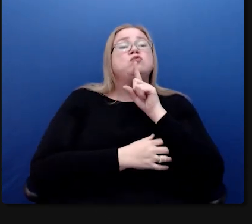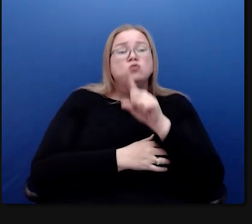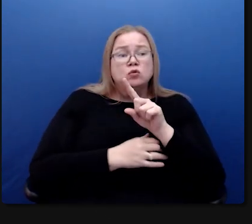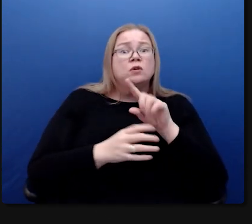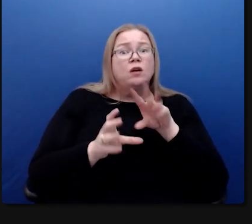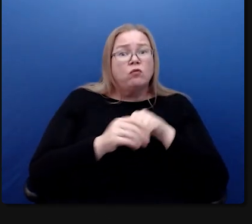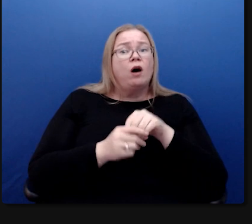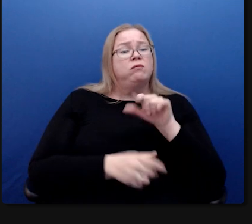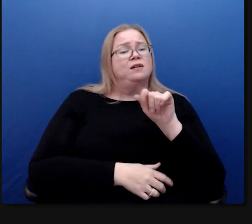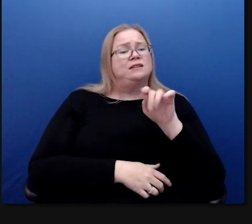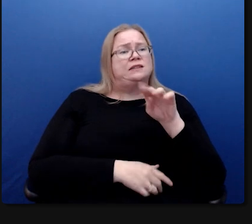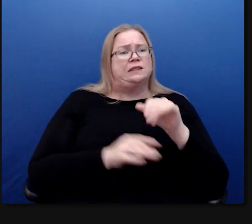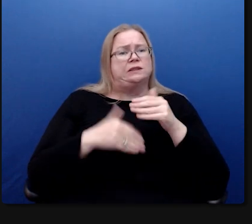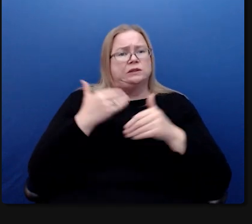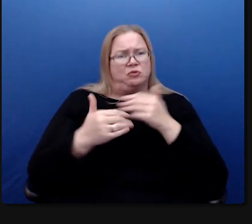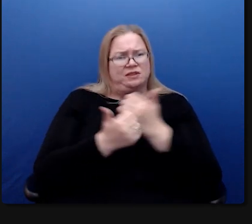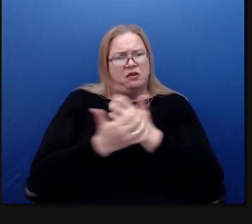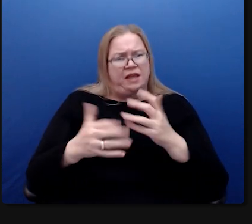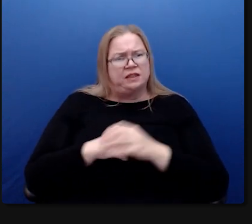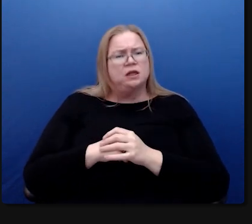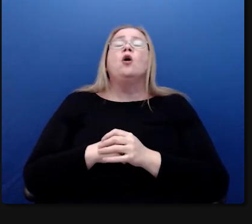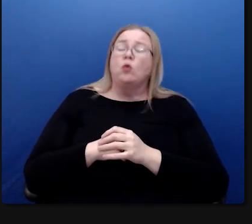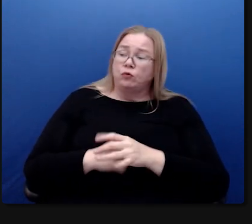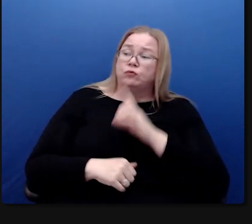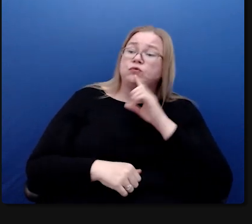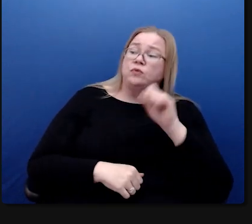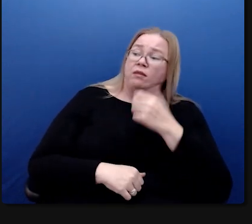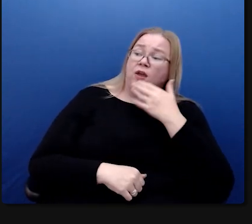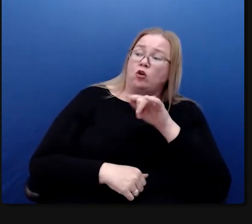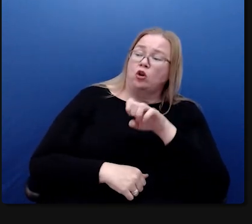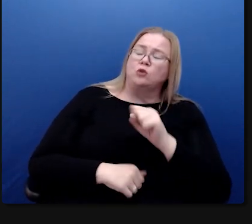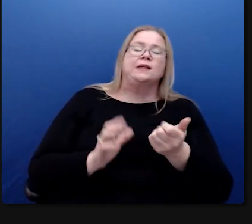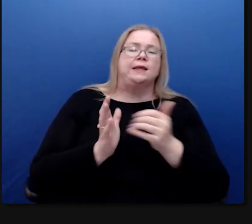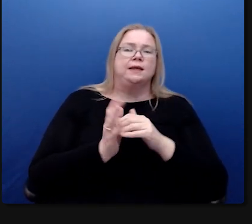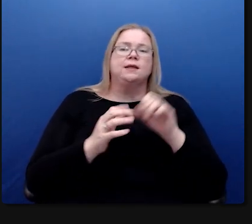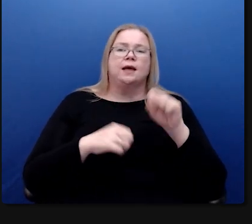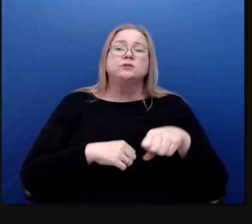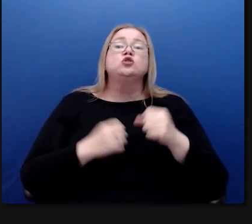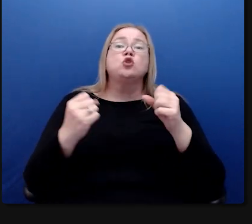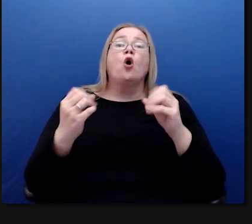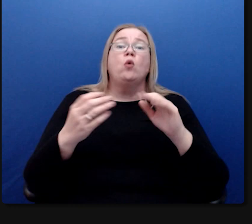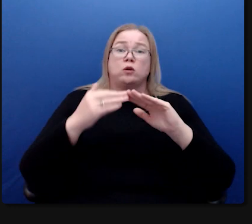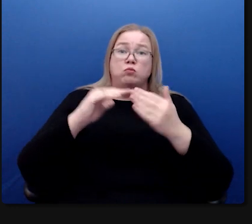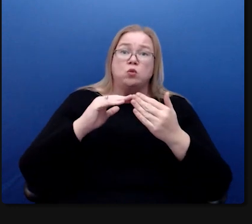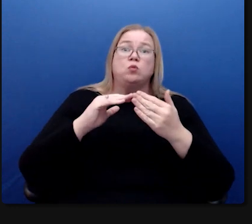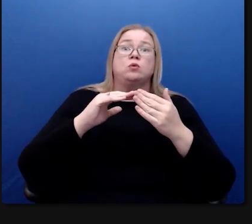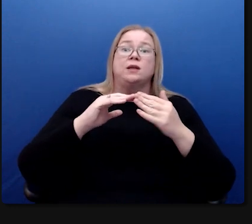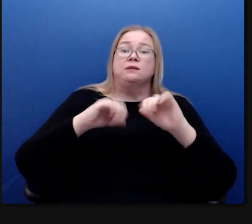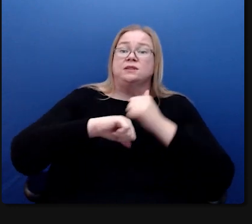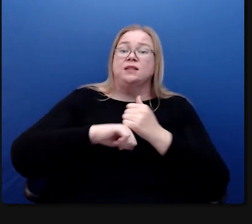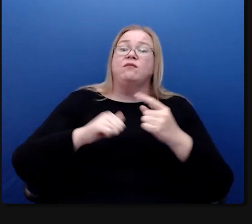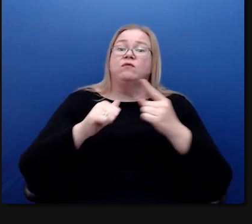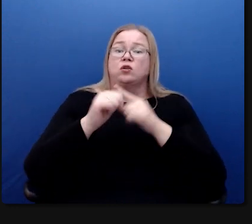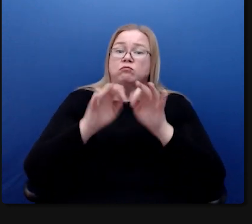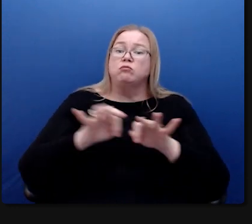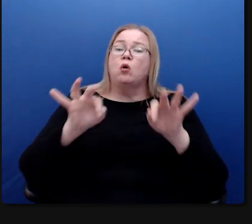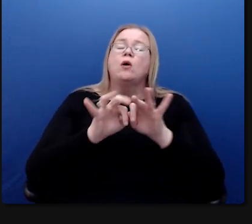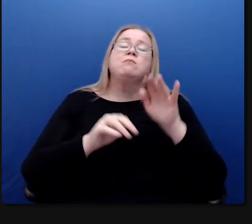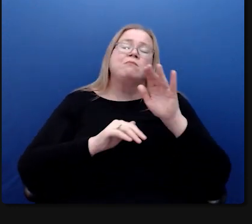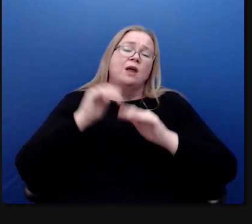do we bring the technology understanding to be able to scale, to be able to meet precision